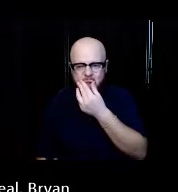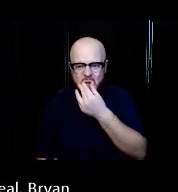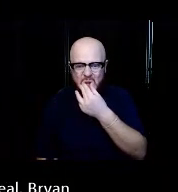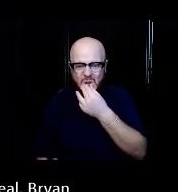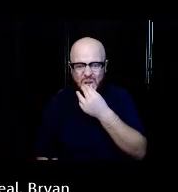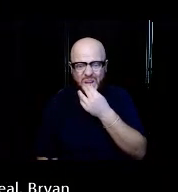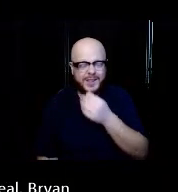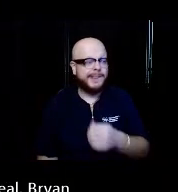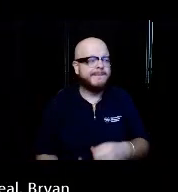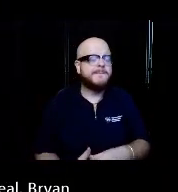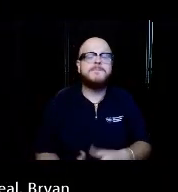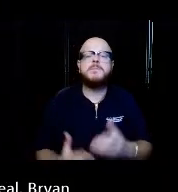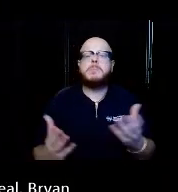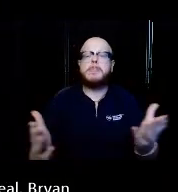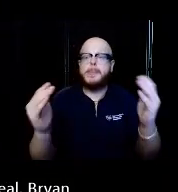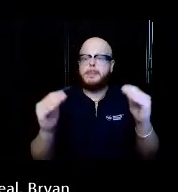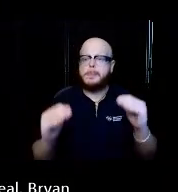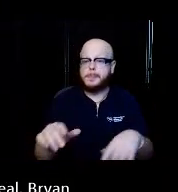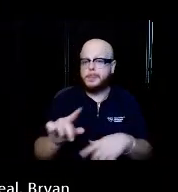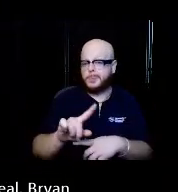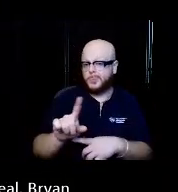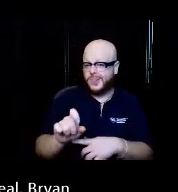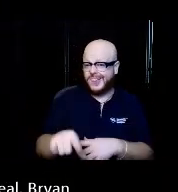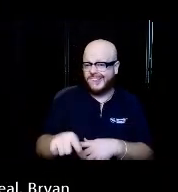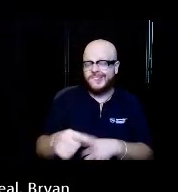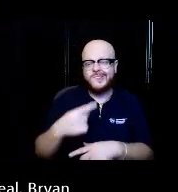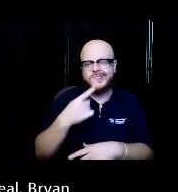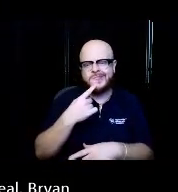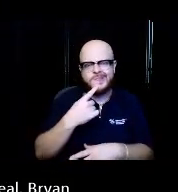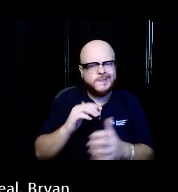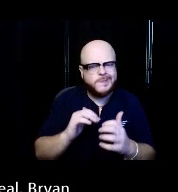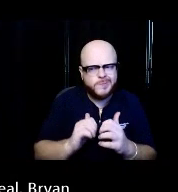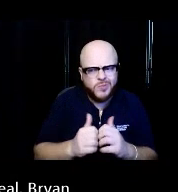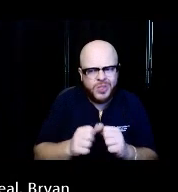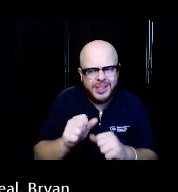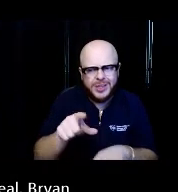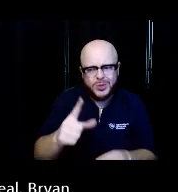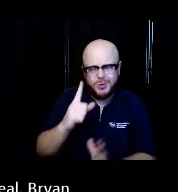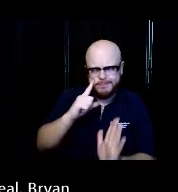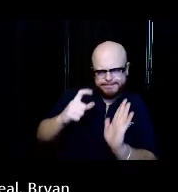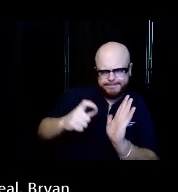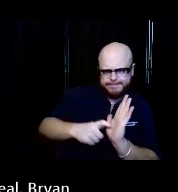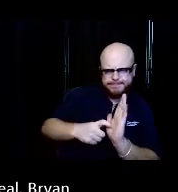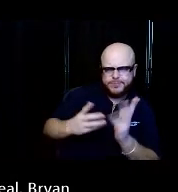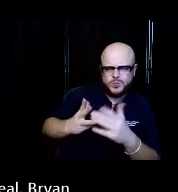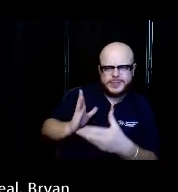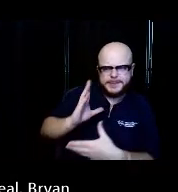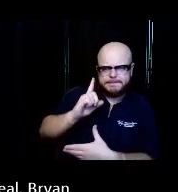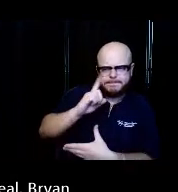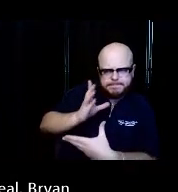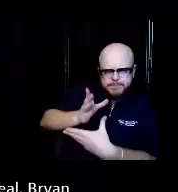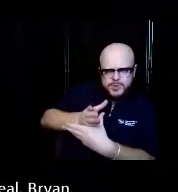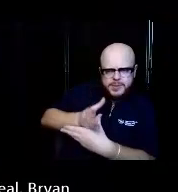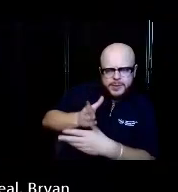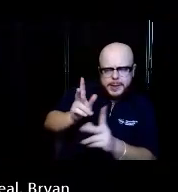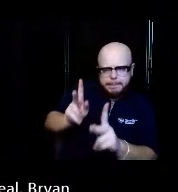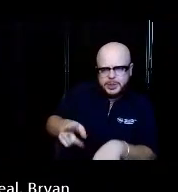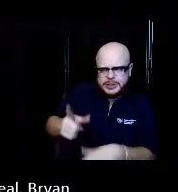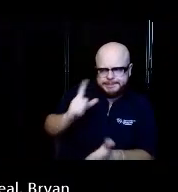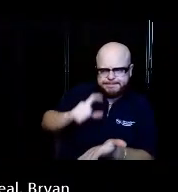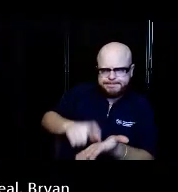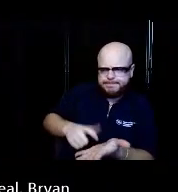The next question is asking, how can you identify what is bothering a person to know what sensory need they may have